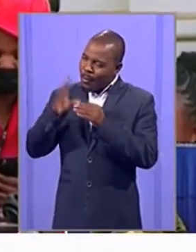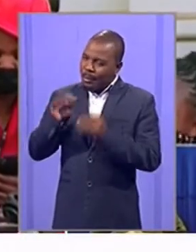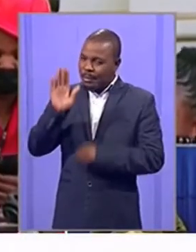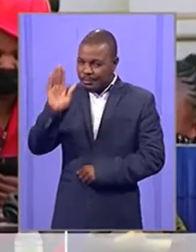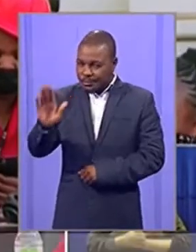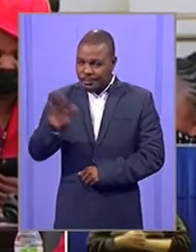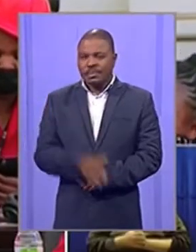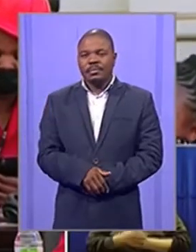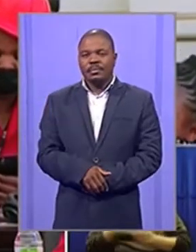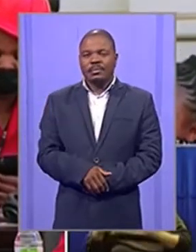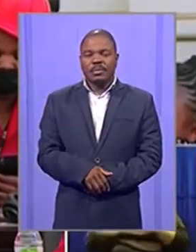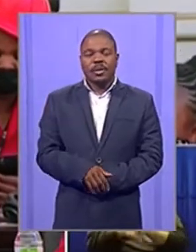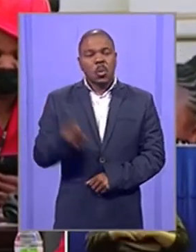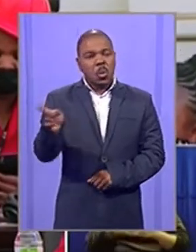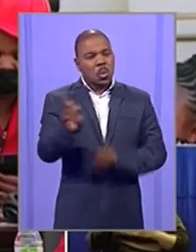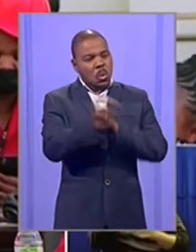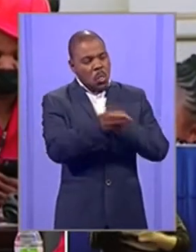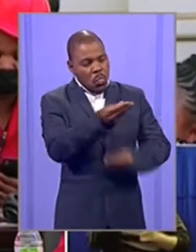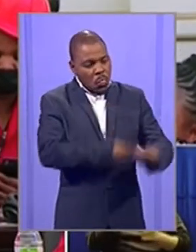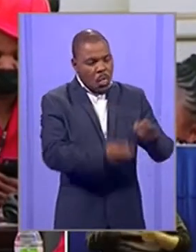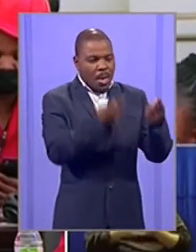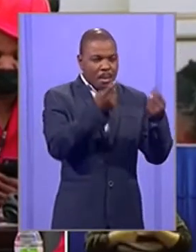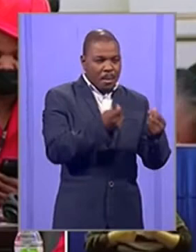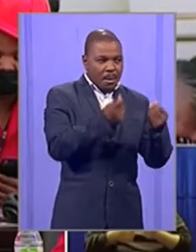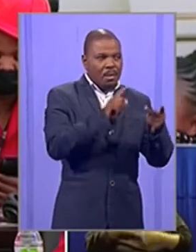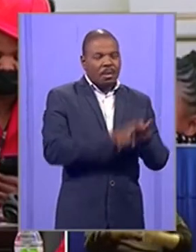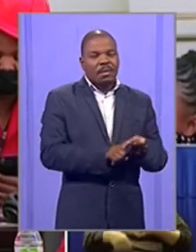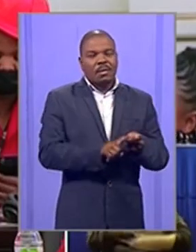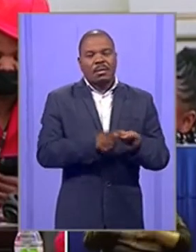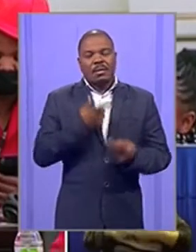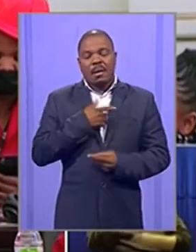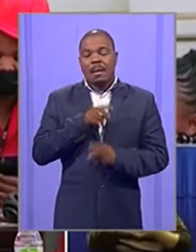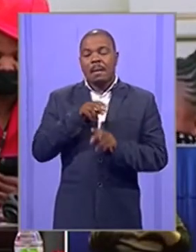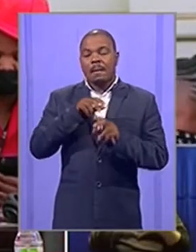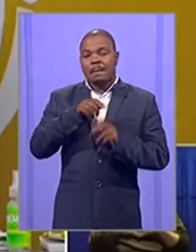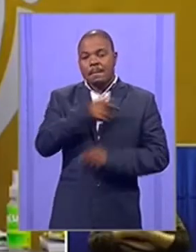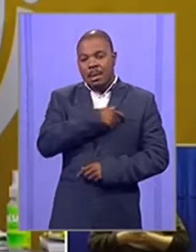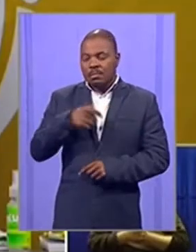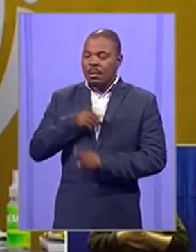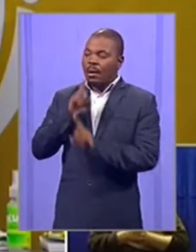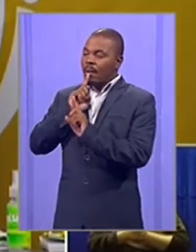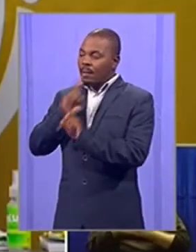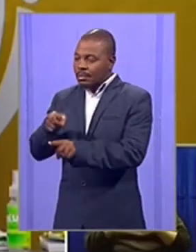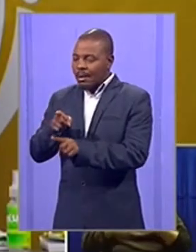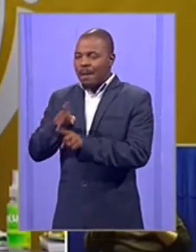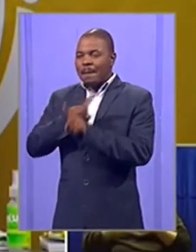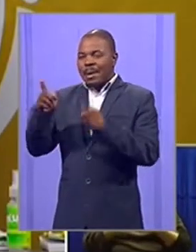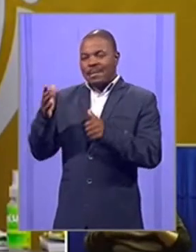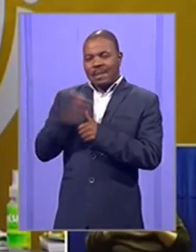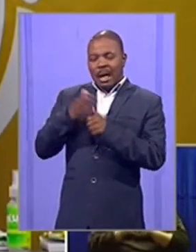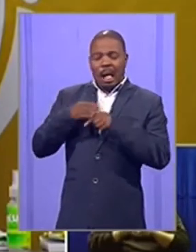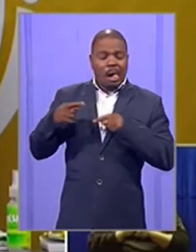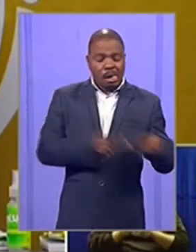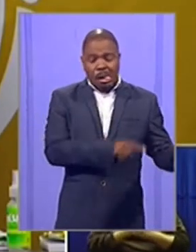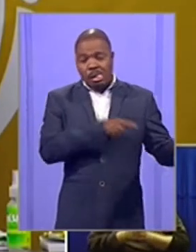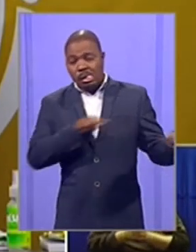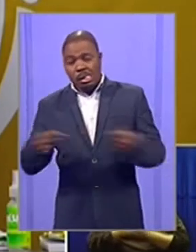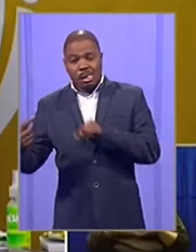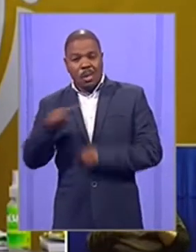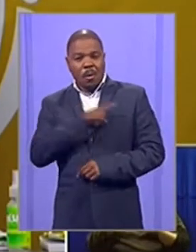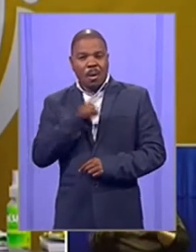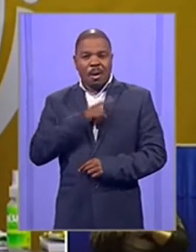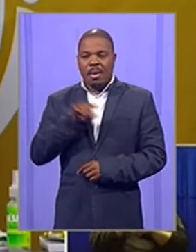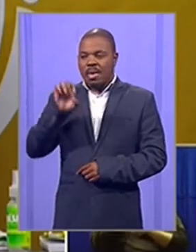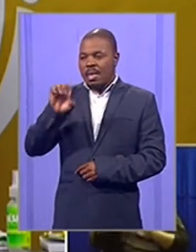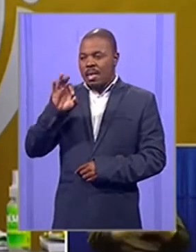crime, laundering money. Go araba dipotso ga Mopresidente go simolotse ka dikgogakgogano jaaka Bapalamente